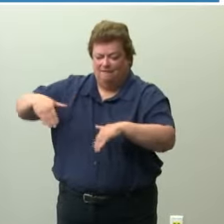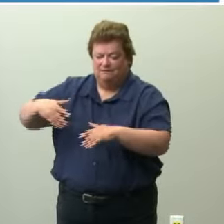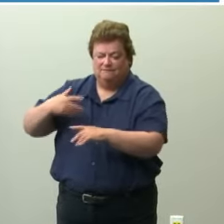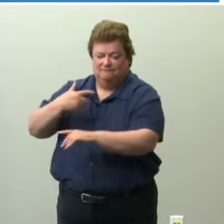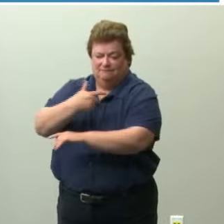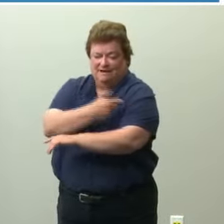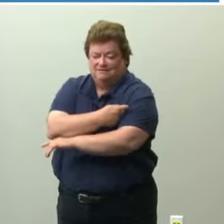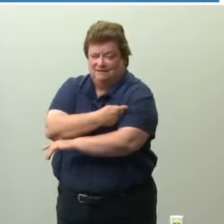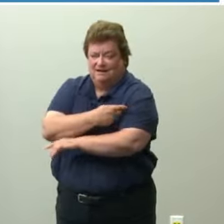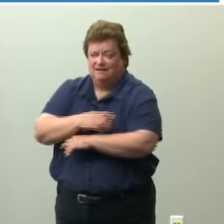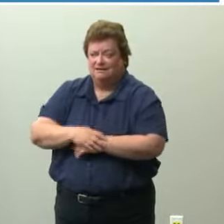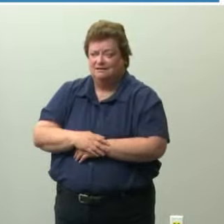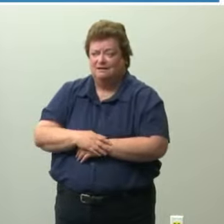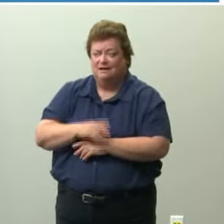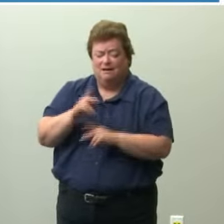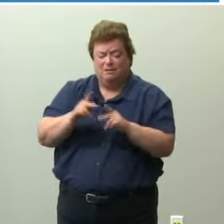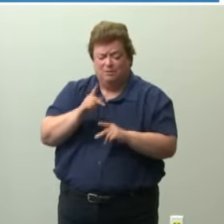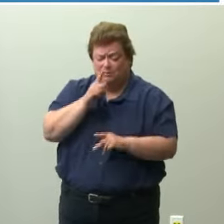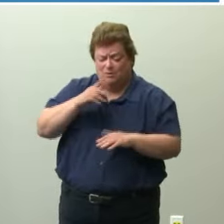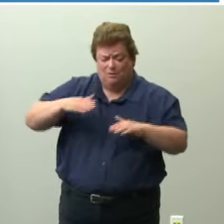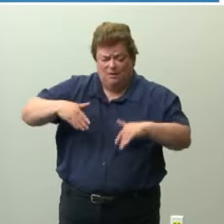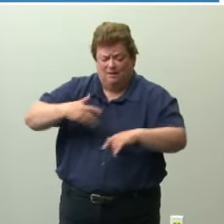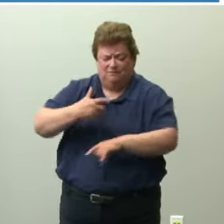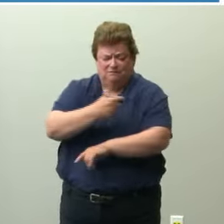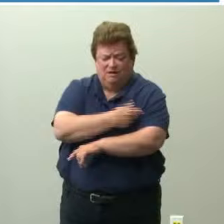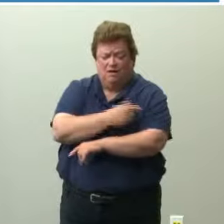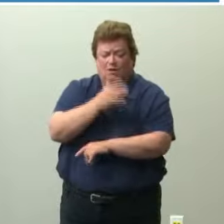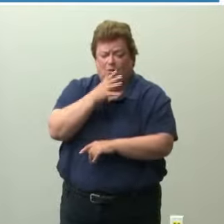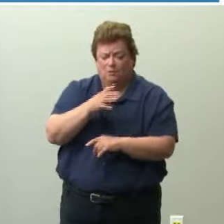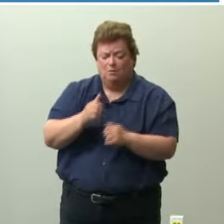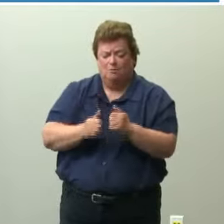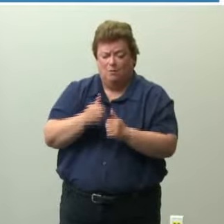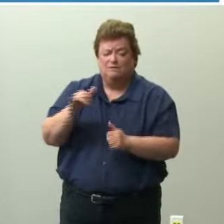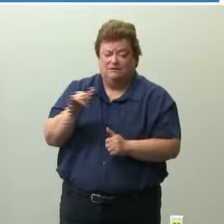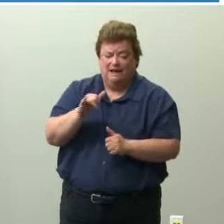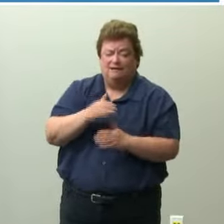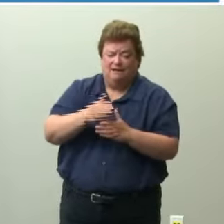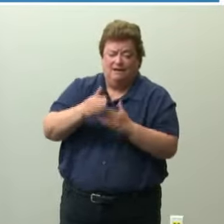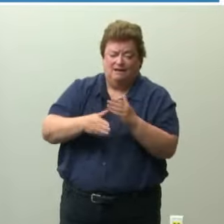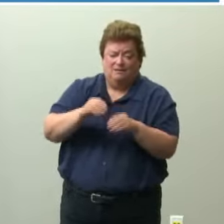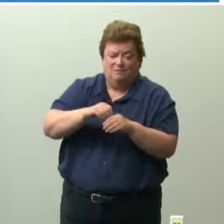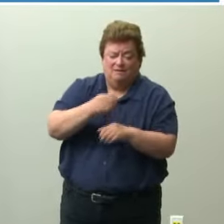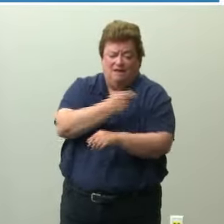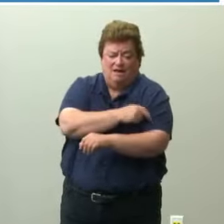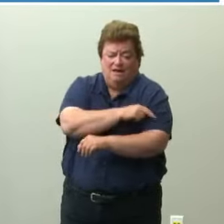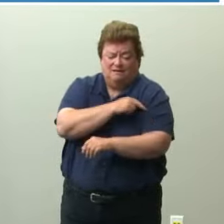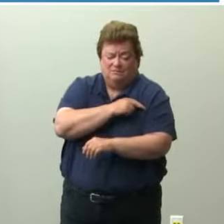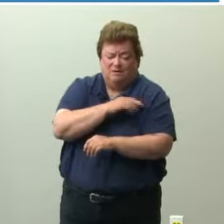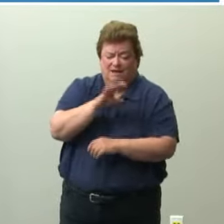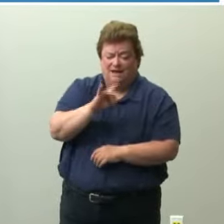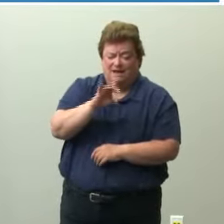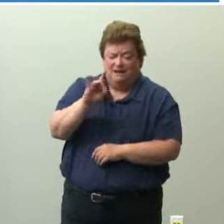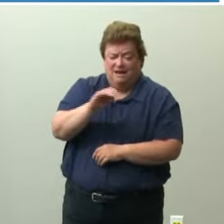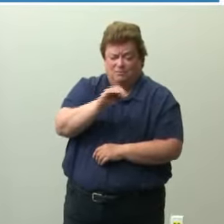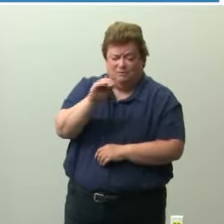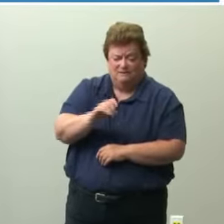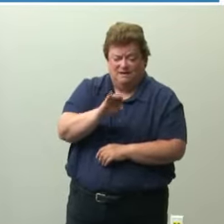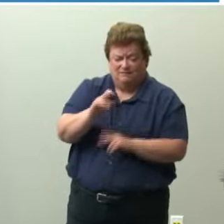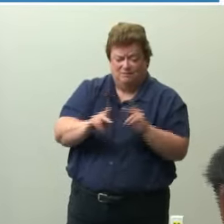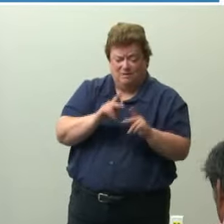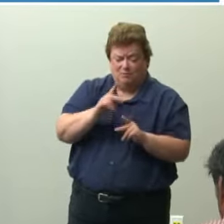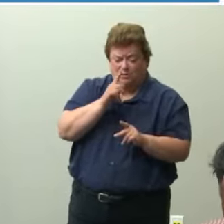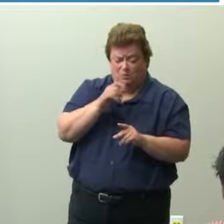unvaccinated. Unvaccinated people are also more likely to be hospitalized. 88% of the people hospitalized